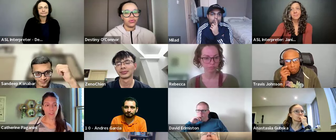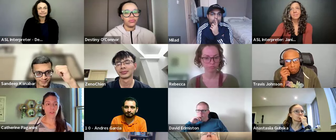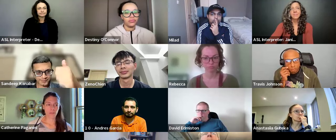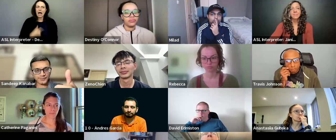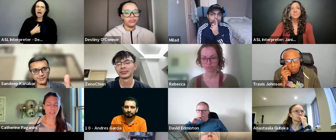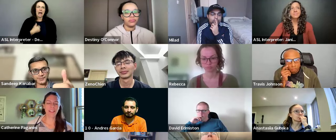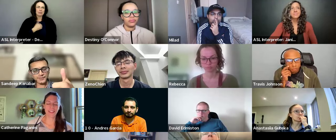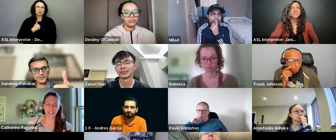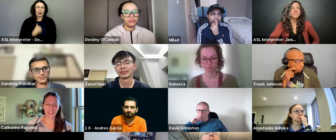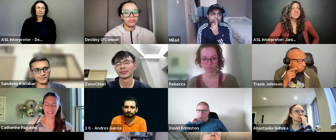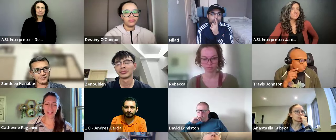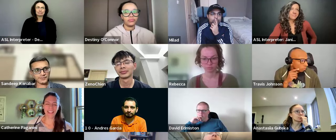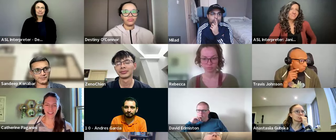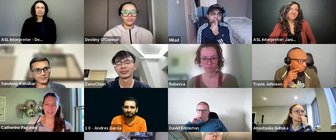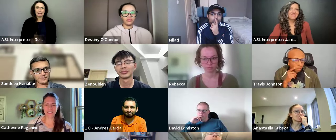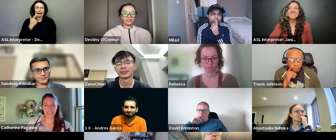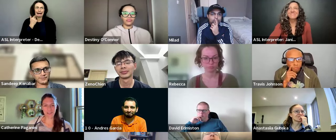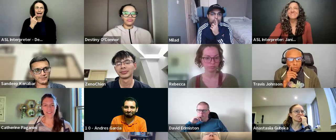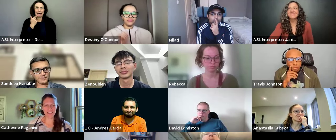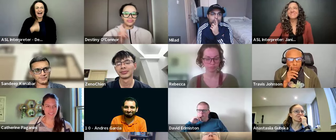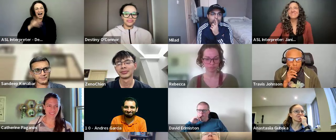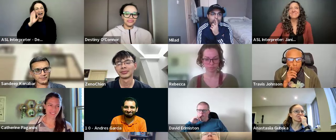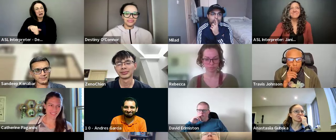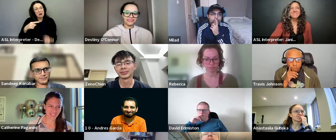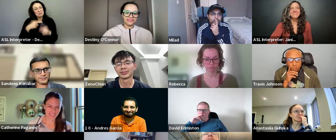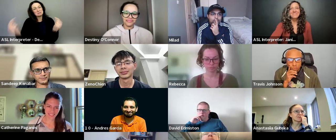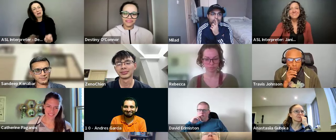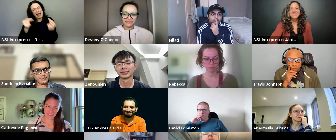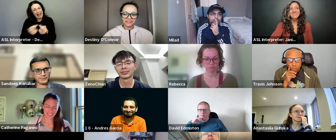And I'm very sorry. I know this is painful.